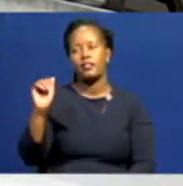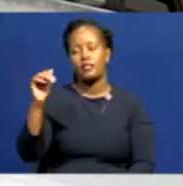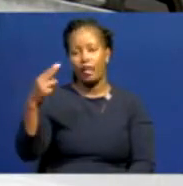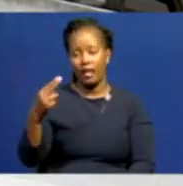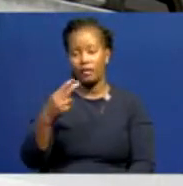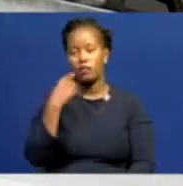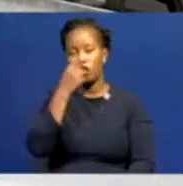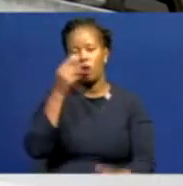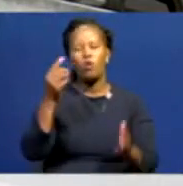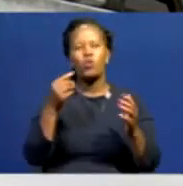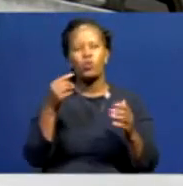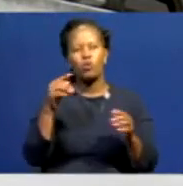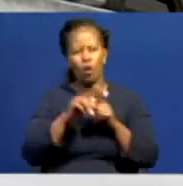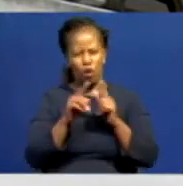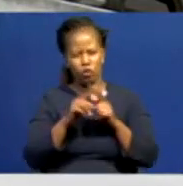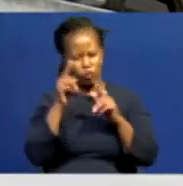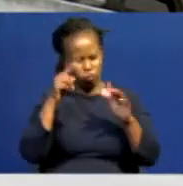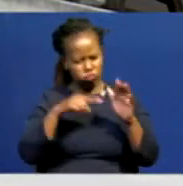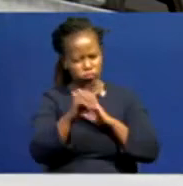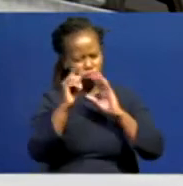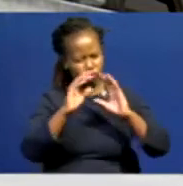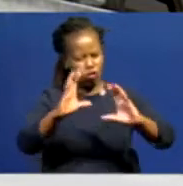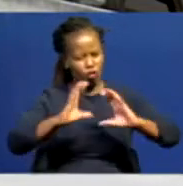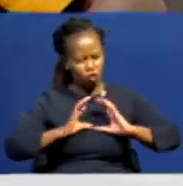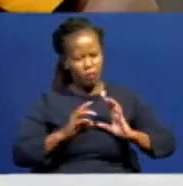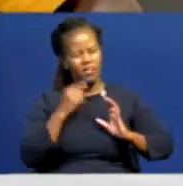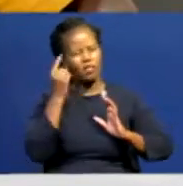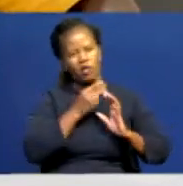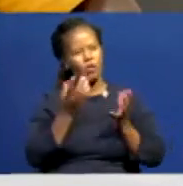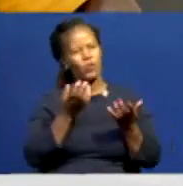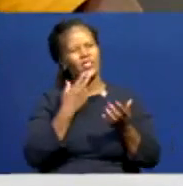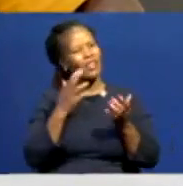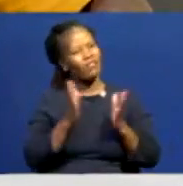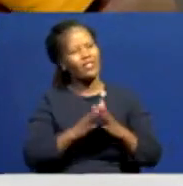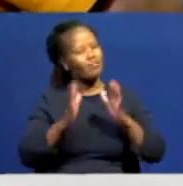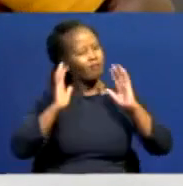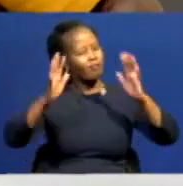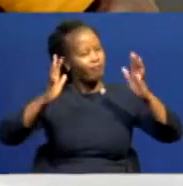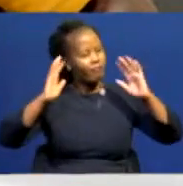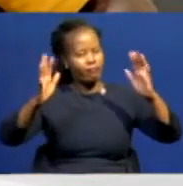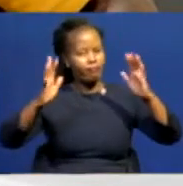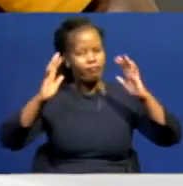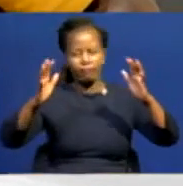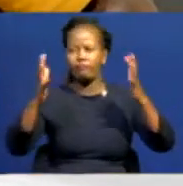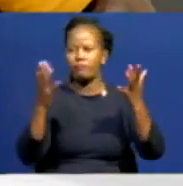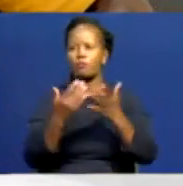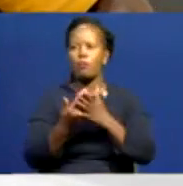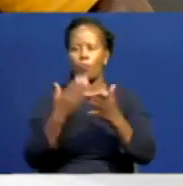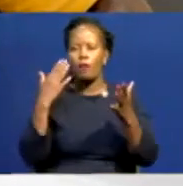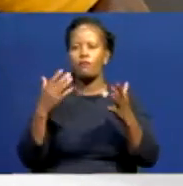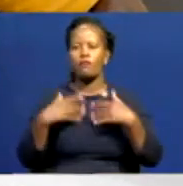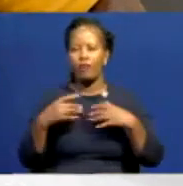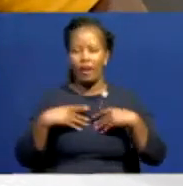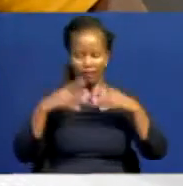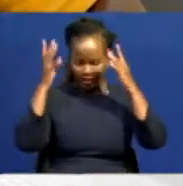look at the goalkeeper, who was already laughing and clapping at himself. Yeah. Psyching himself before making a decision.